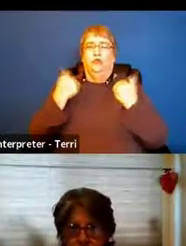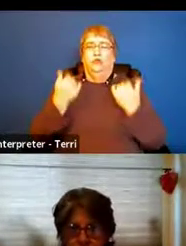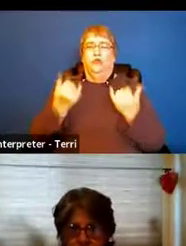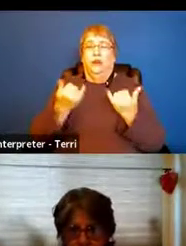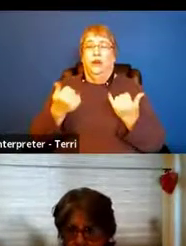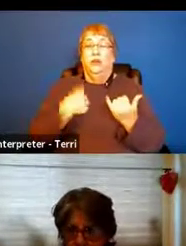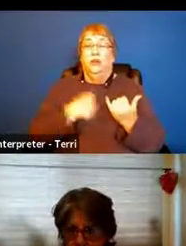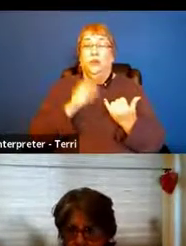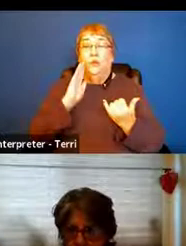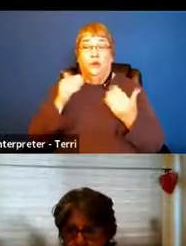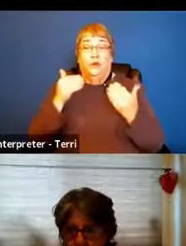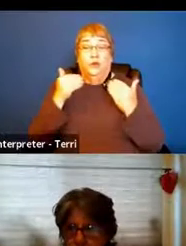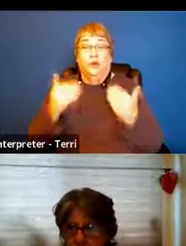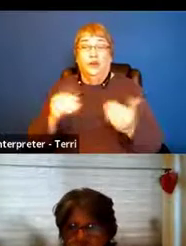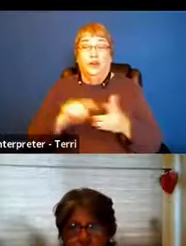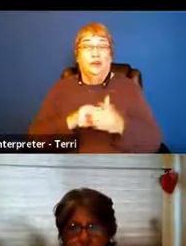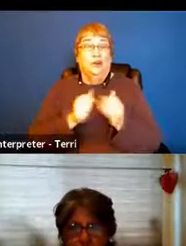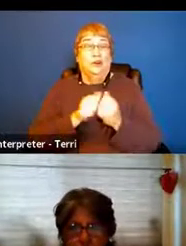with the slides.